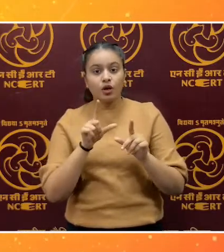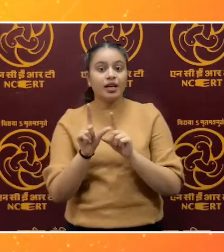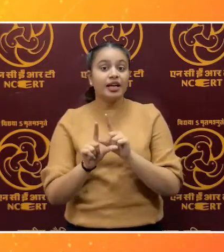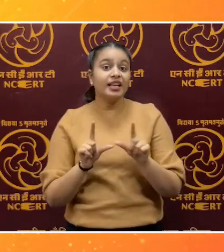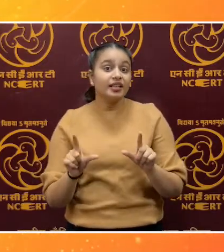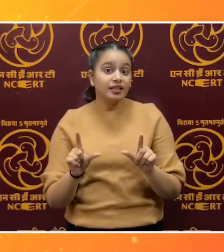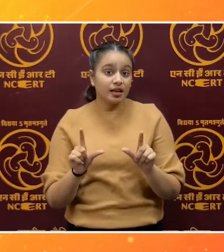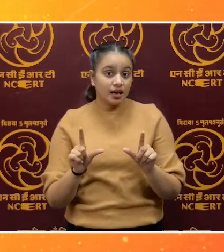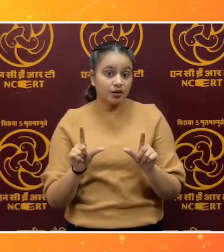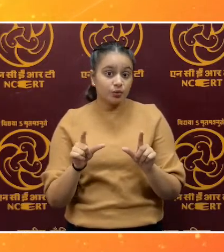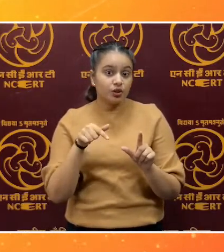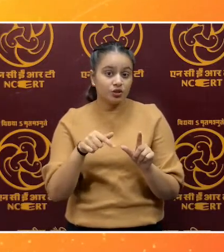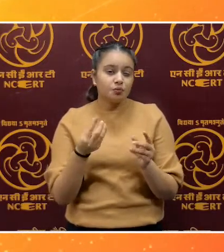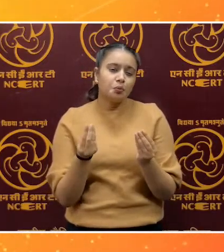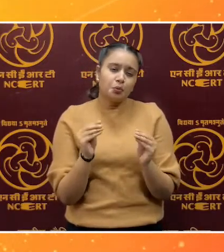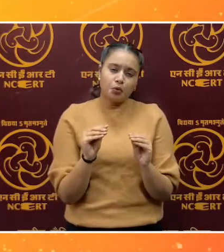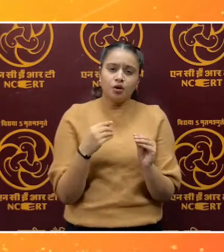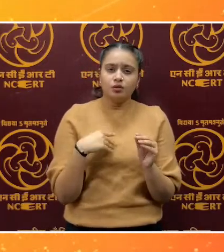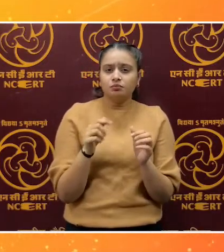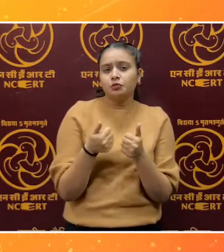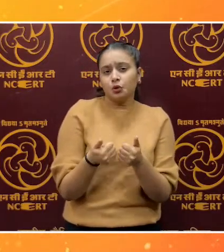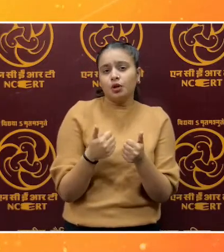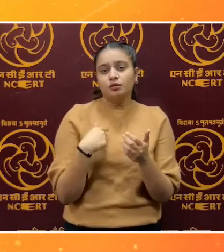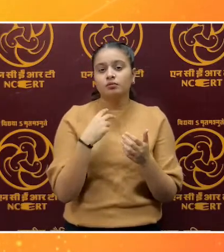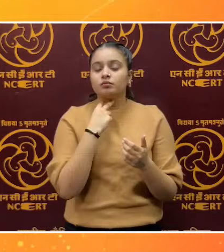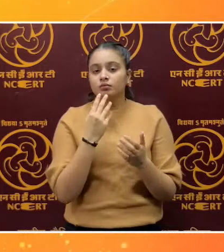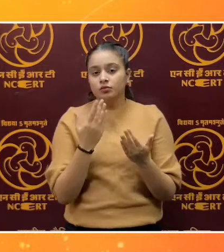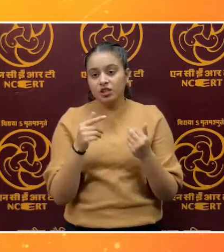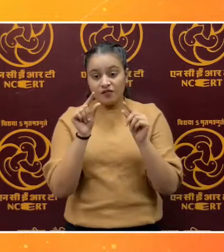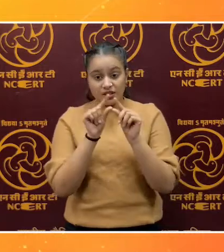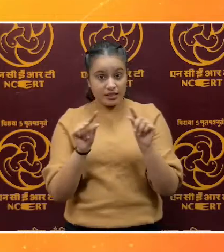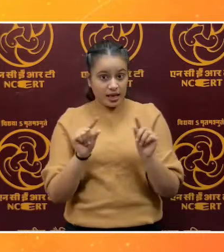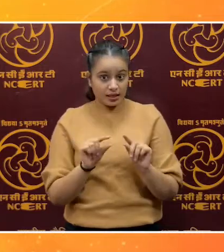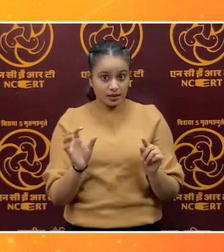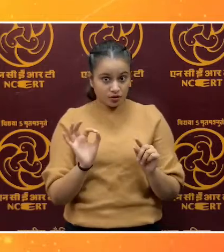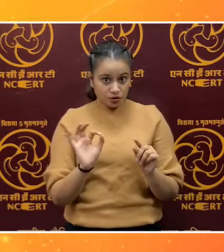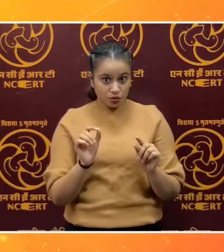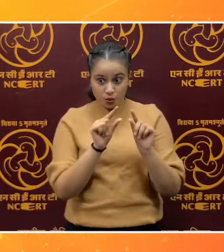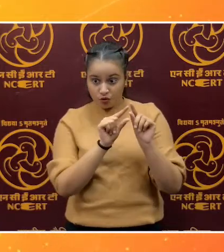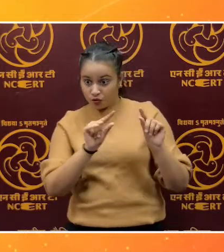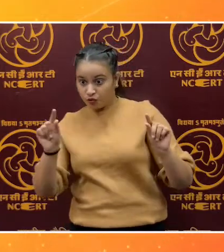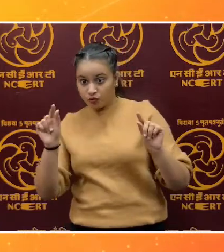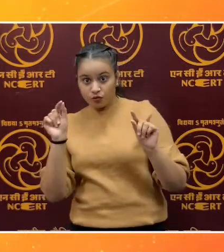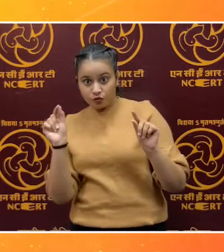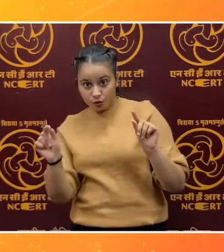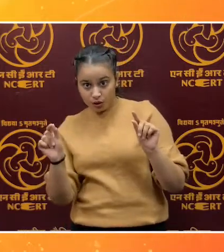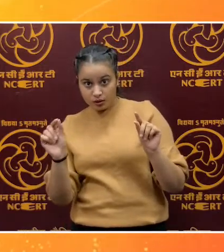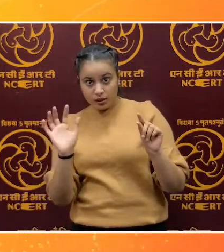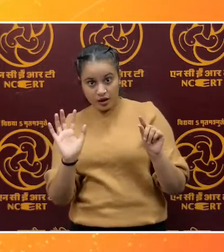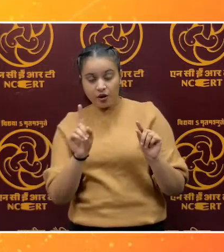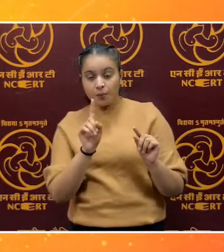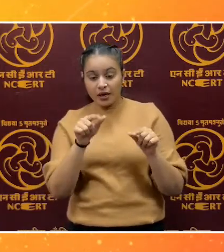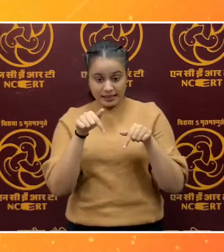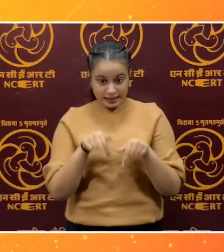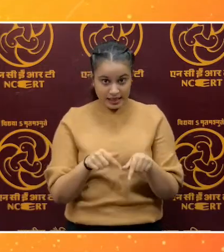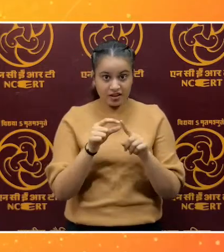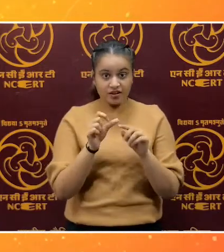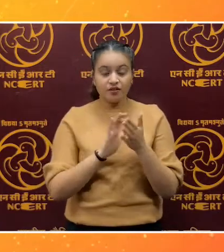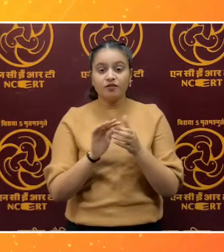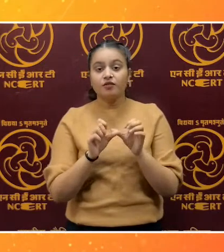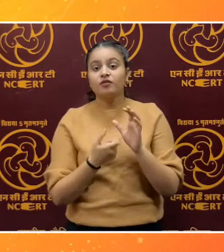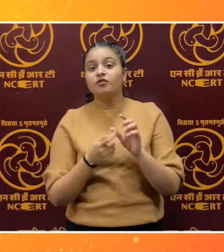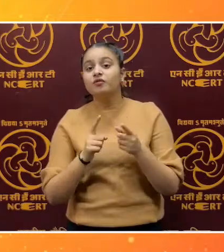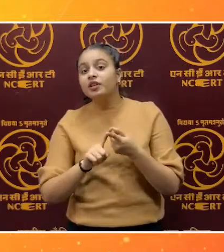impressive. Absolutely. Yeah. So these phrases, they are not sentences. Sentences is one full sentence where you have a full stop. But here these words can